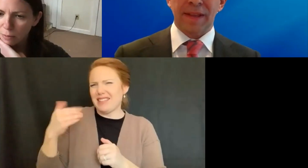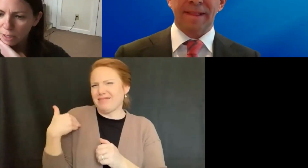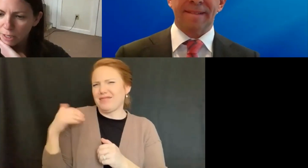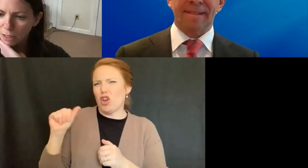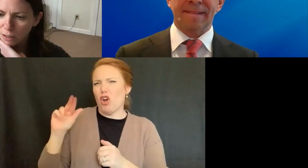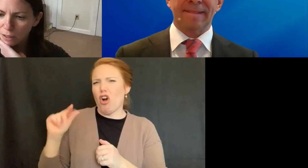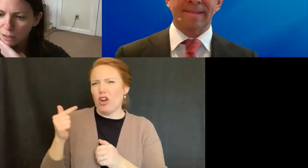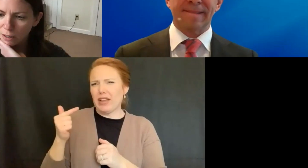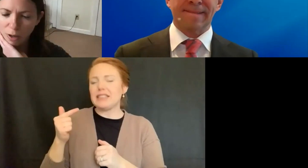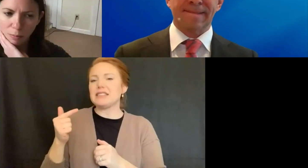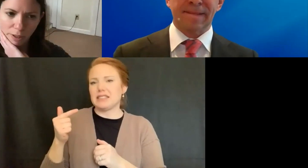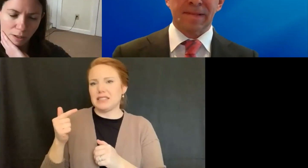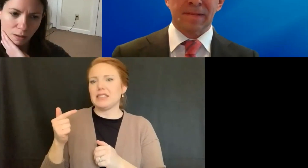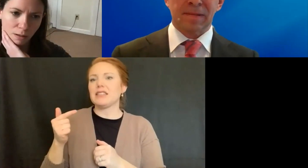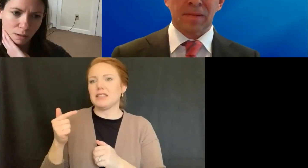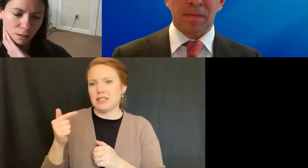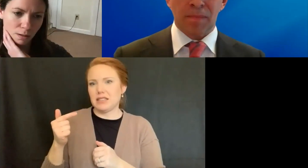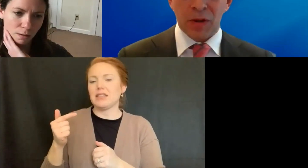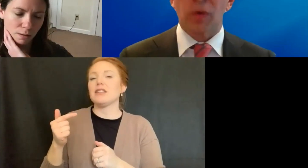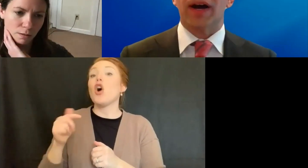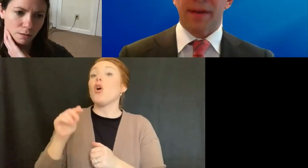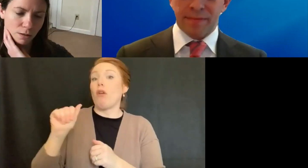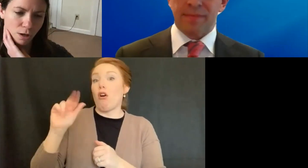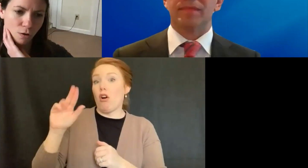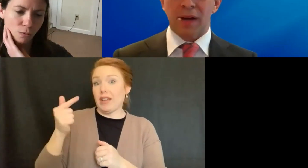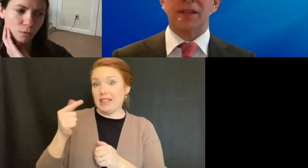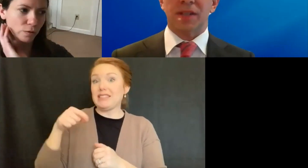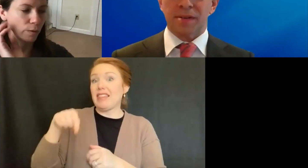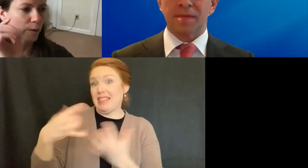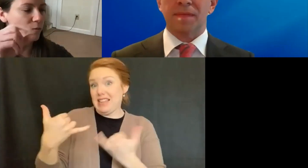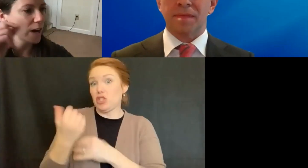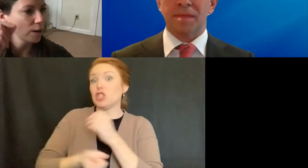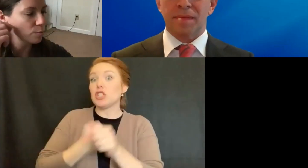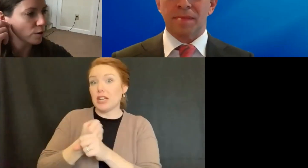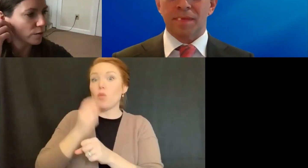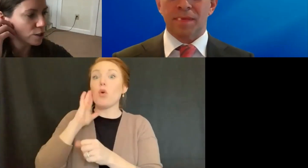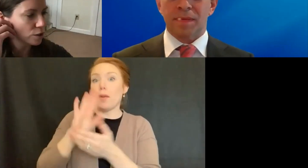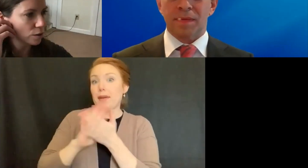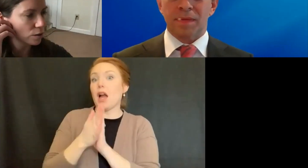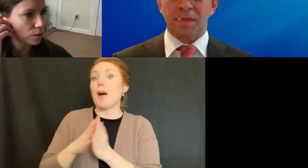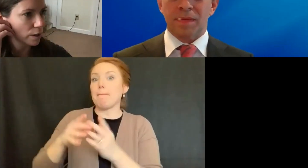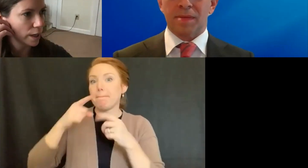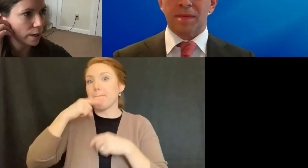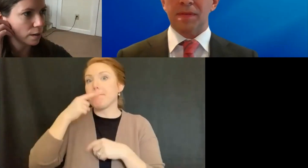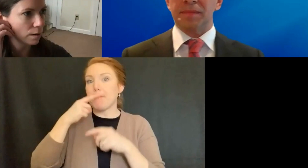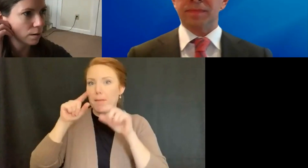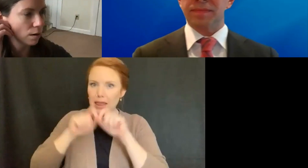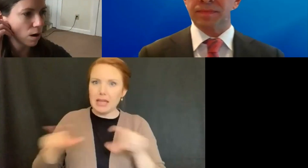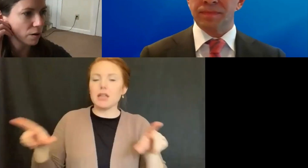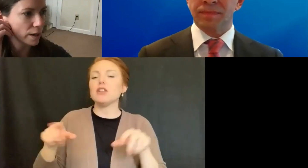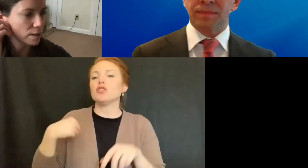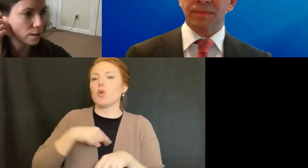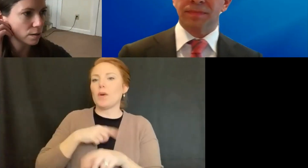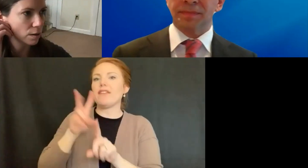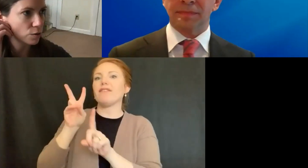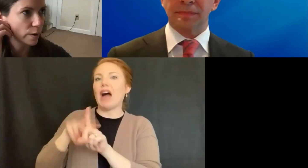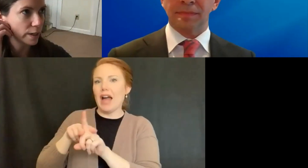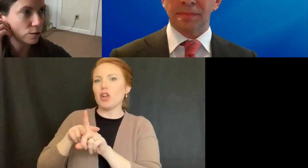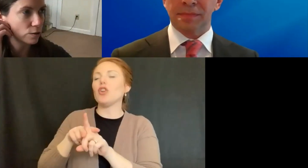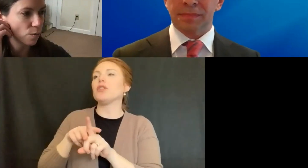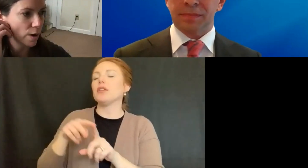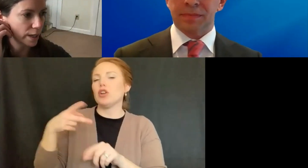this upcoming year, it'll be public. Okay. So I see. we filed a provisional in August